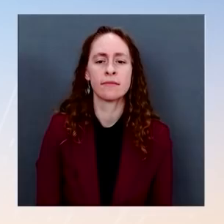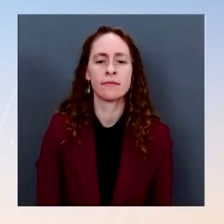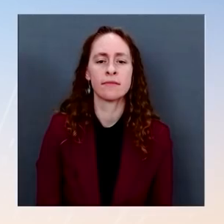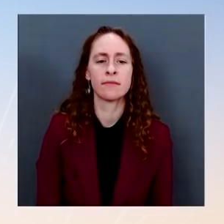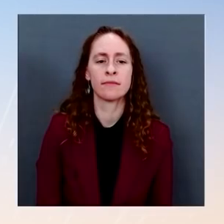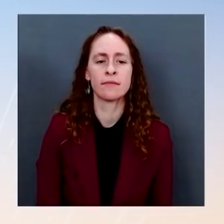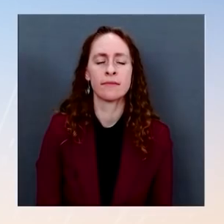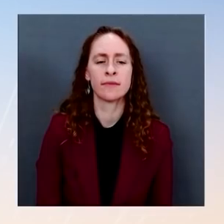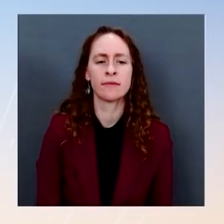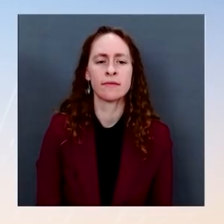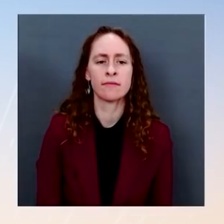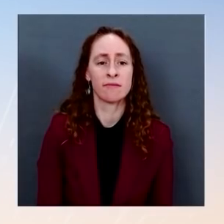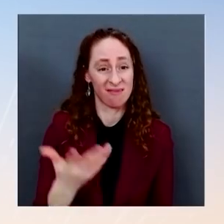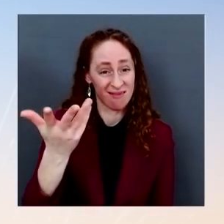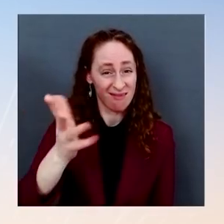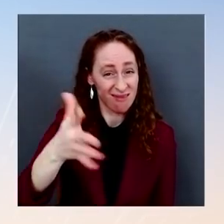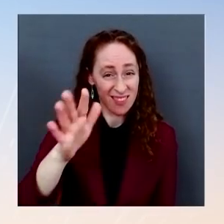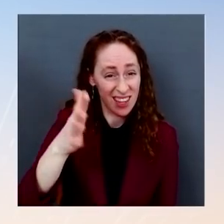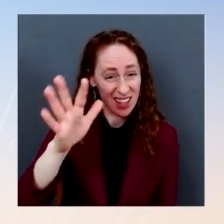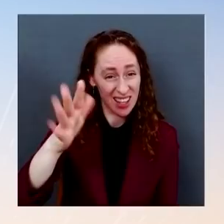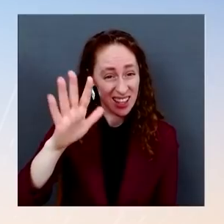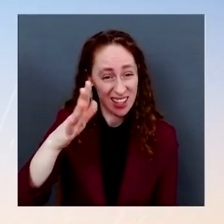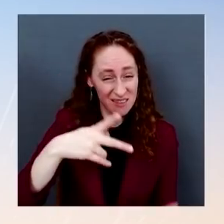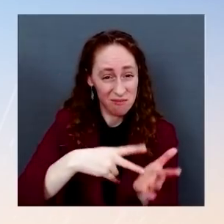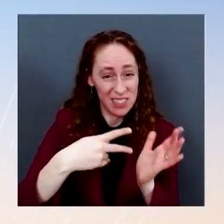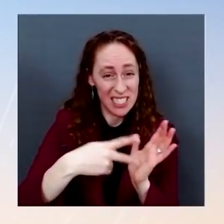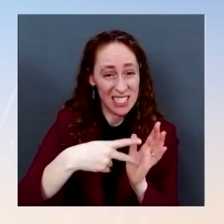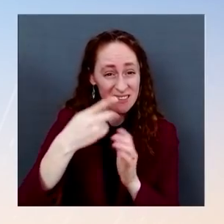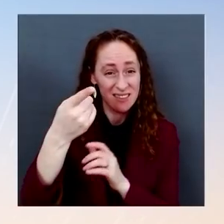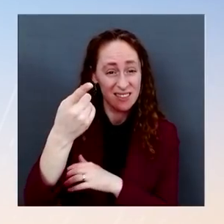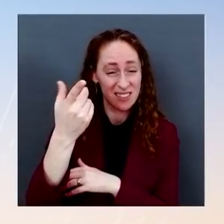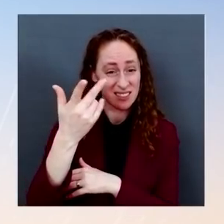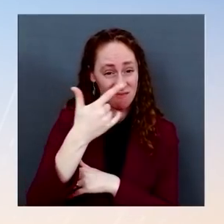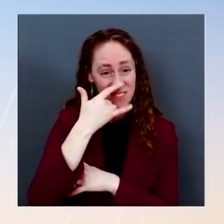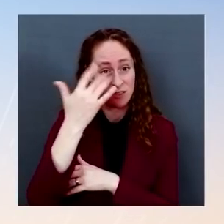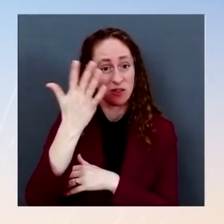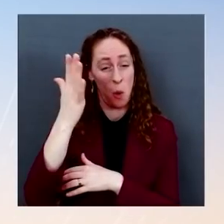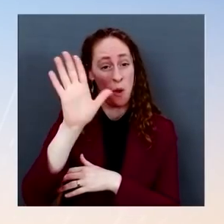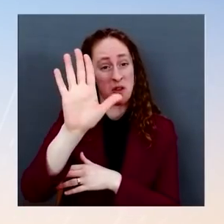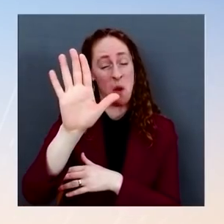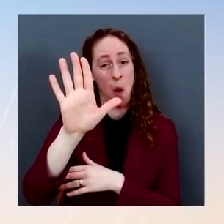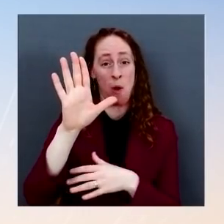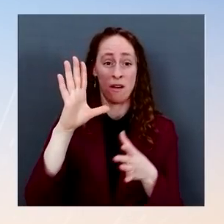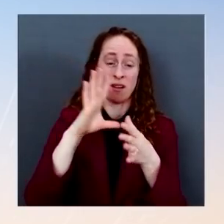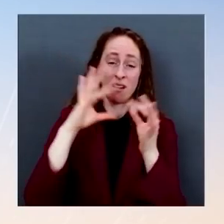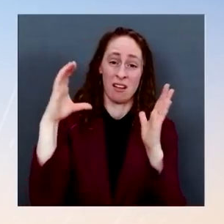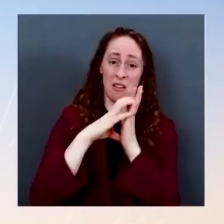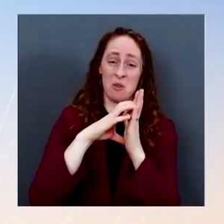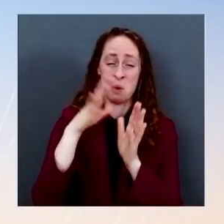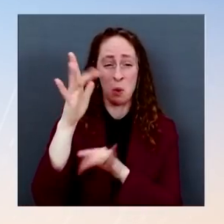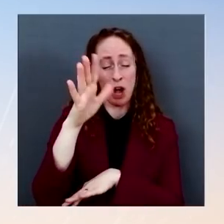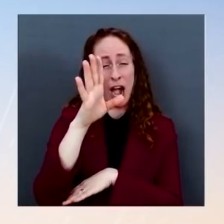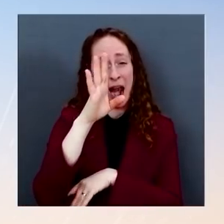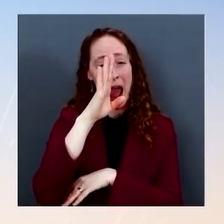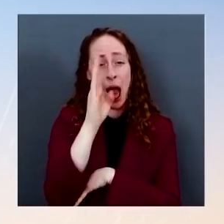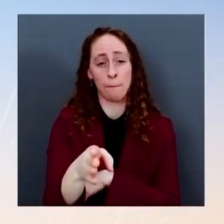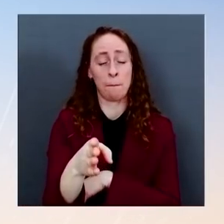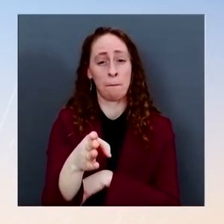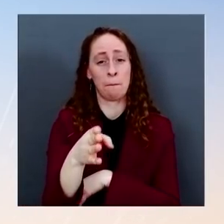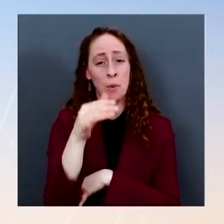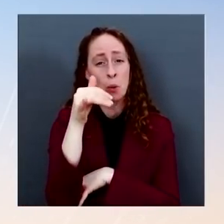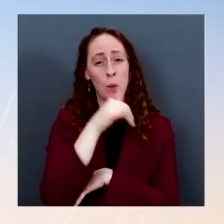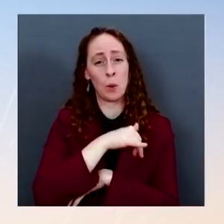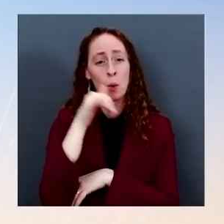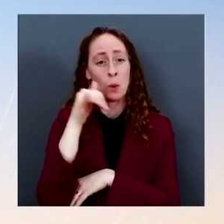Of course, and we conveyed yesterday that. And secondly, and I would also note the last sentence of my two sentences of the statement